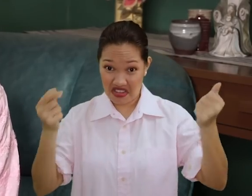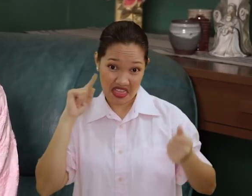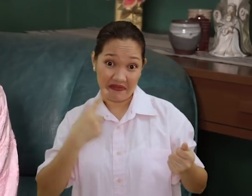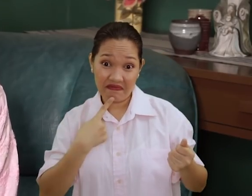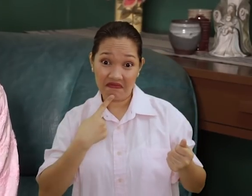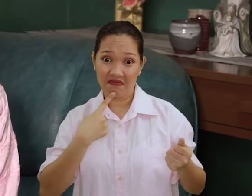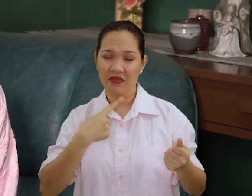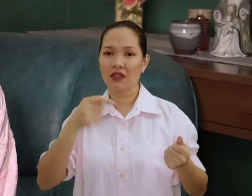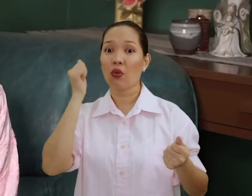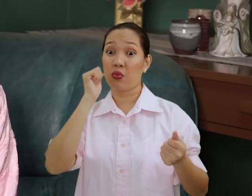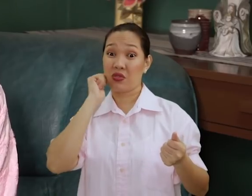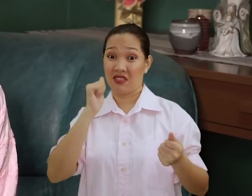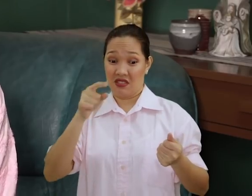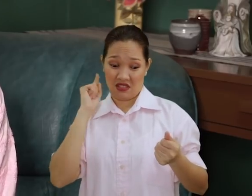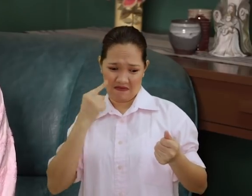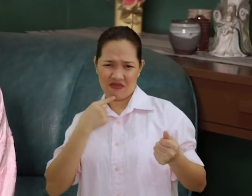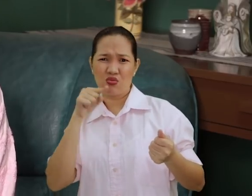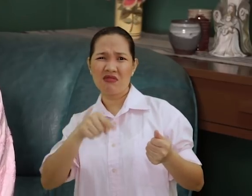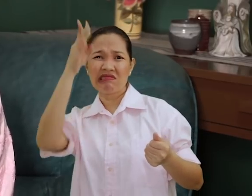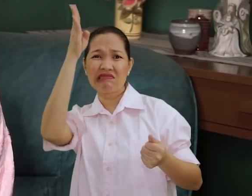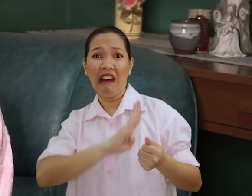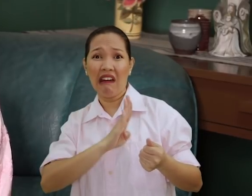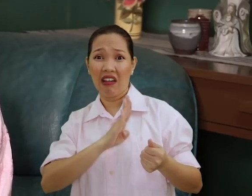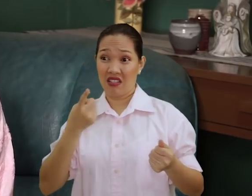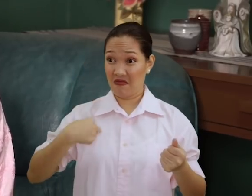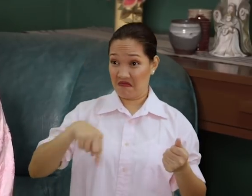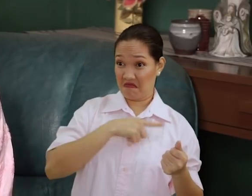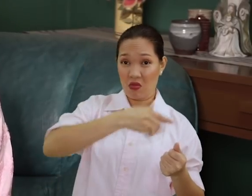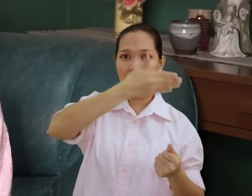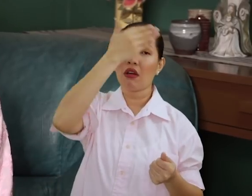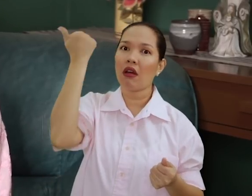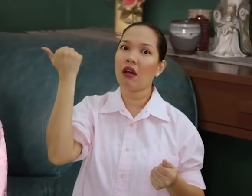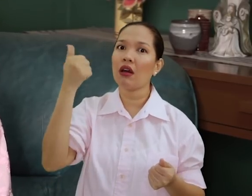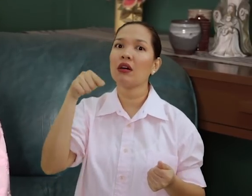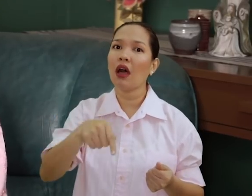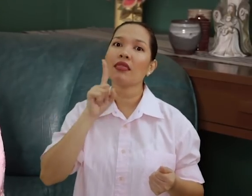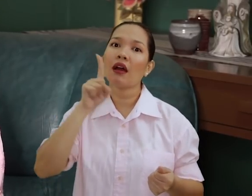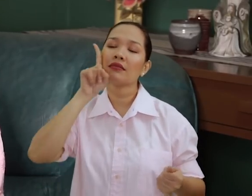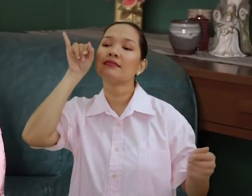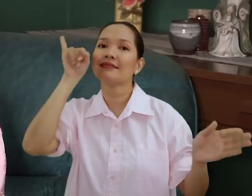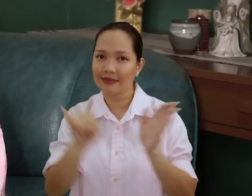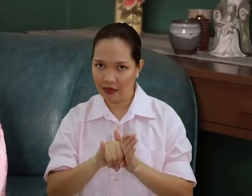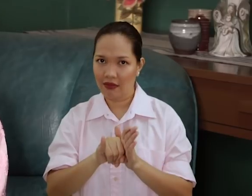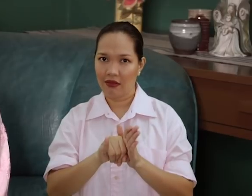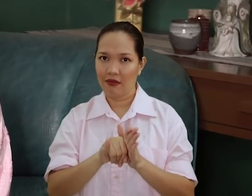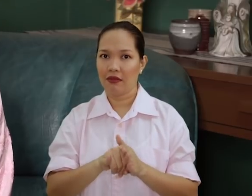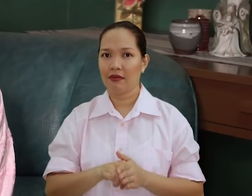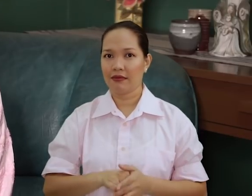this story has shaped our relationship with the deaf quite negatively by disengaging from